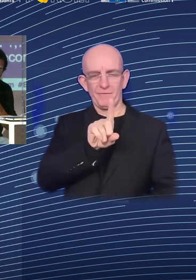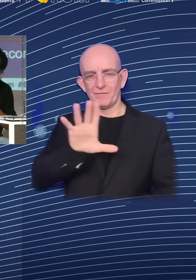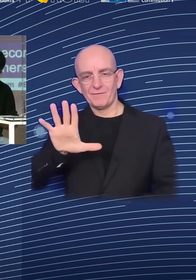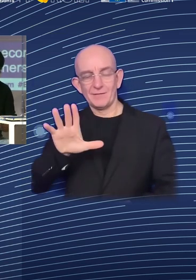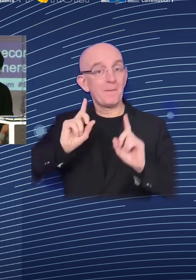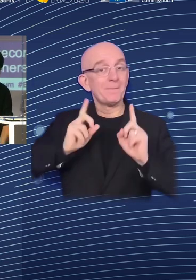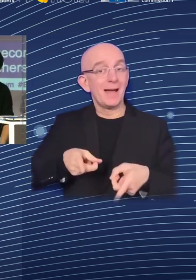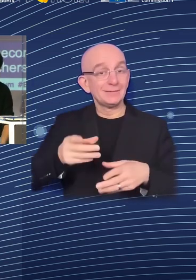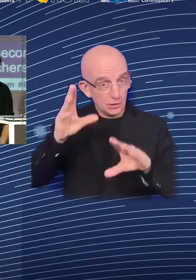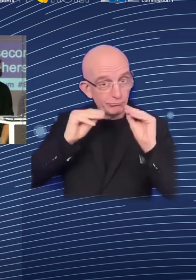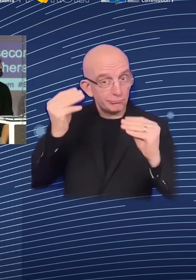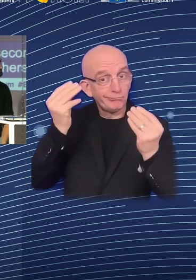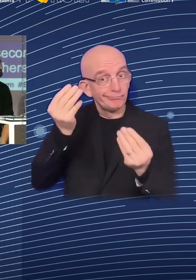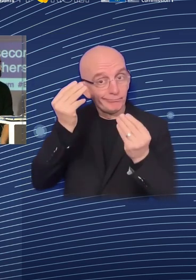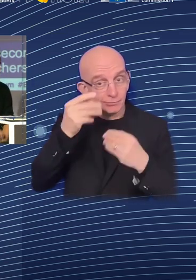just before.